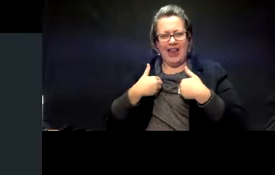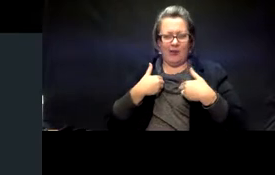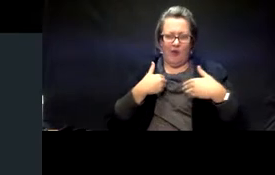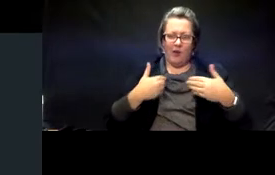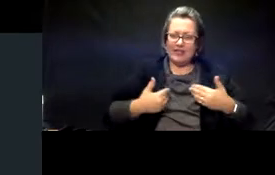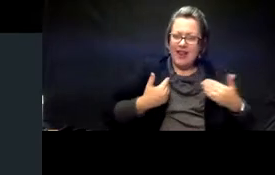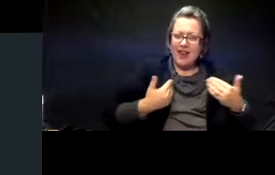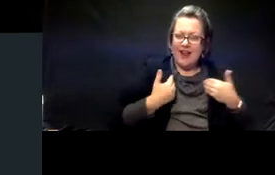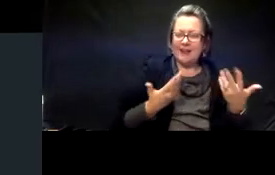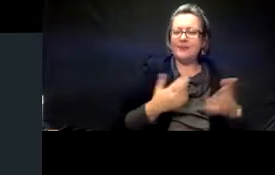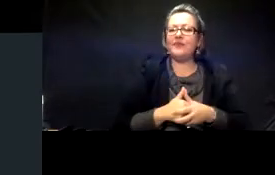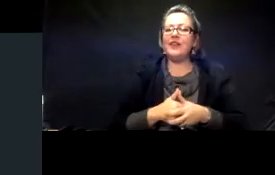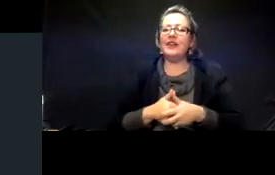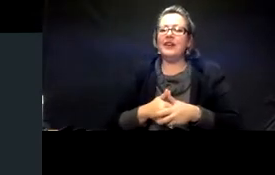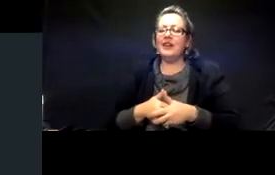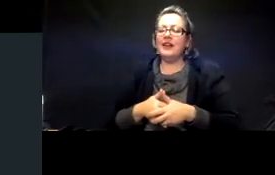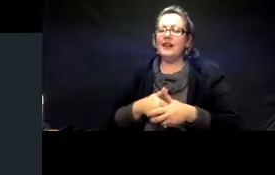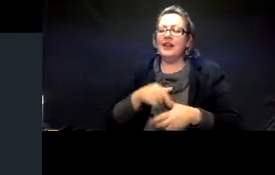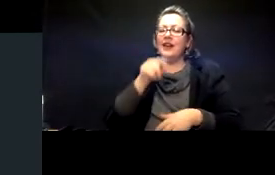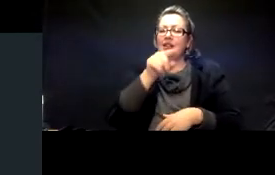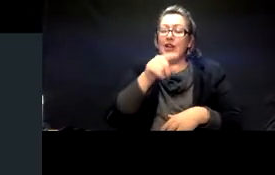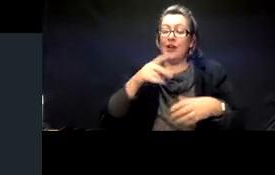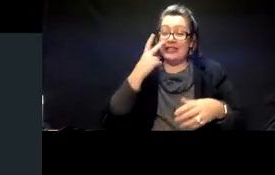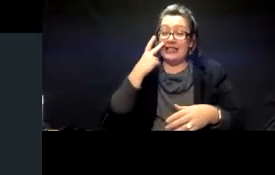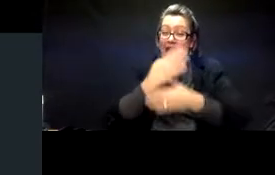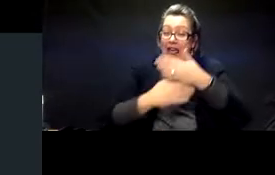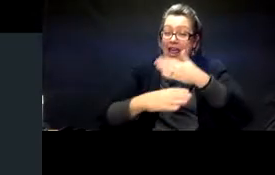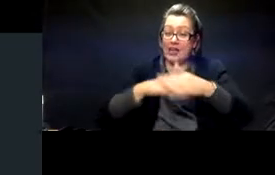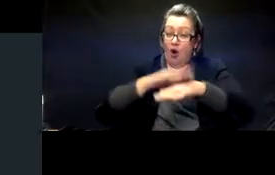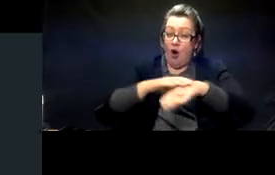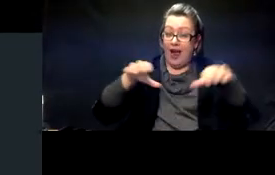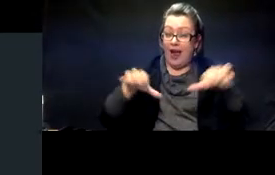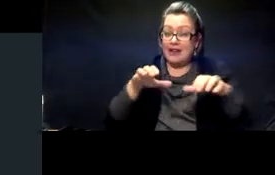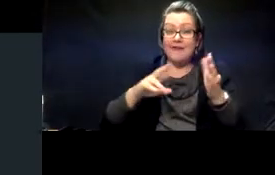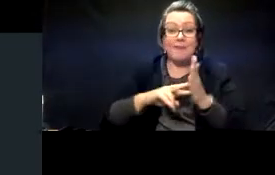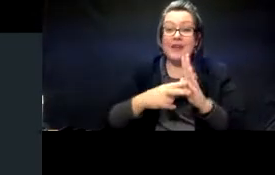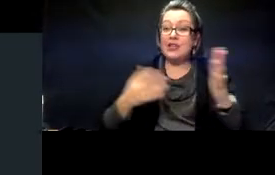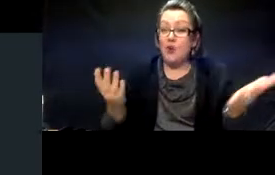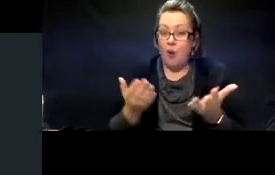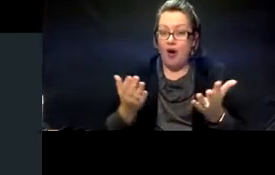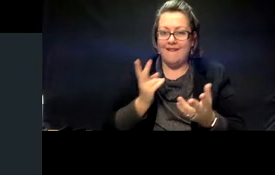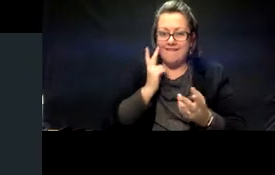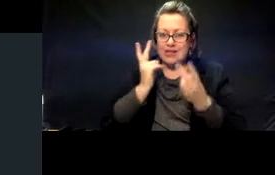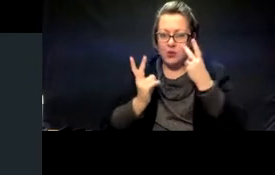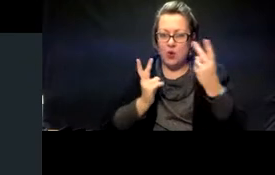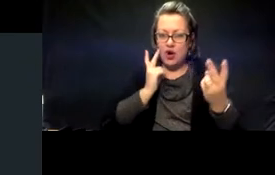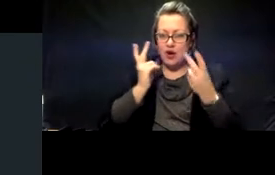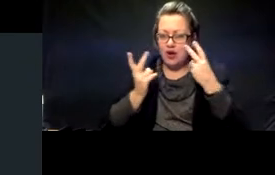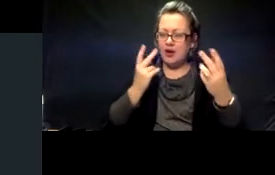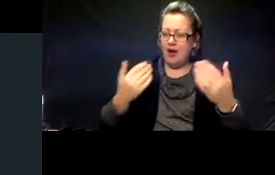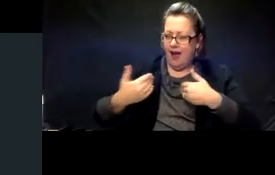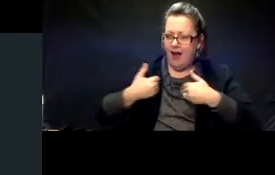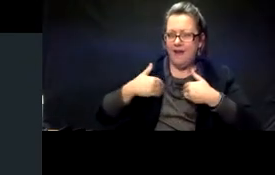So I really missed out. I wish I had had some of those features when I was younger. So you see hands-on activities. What